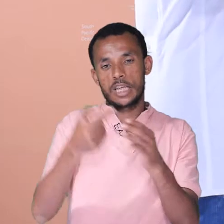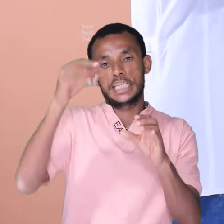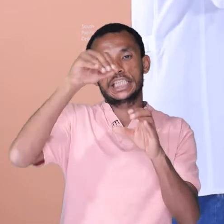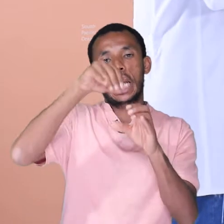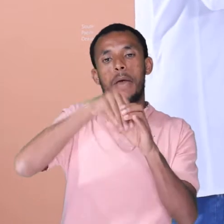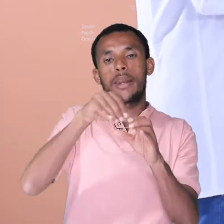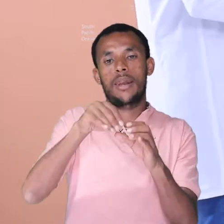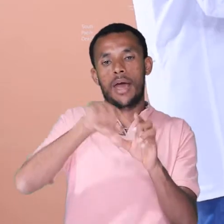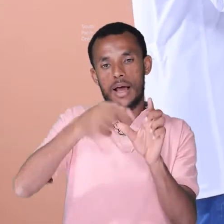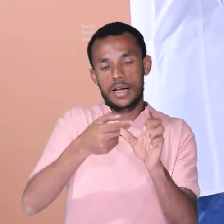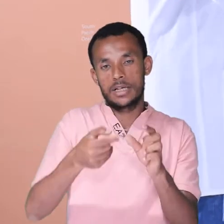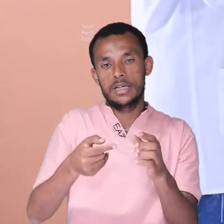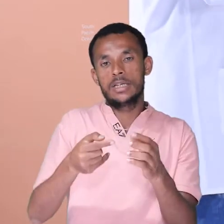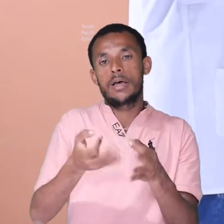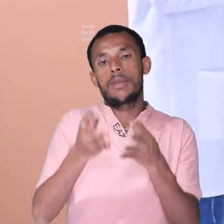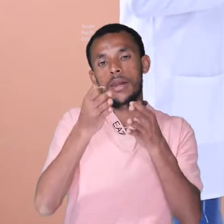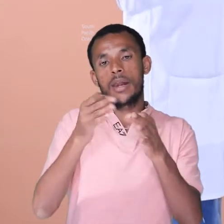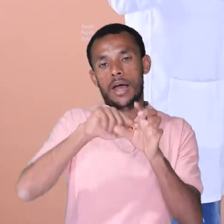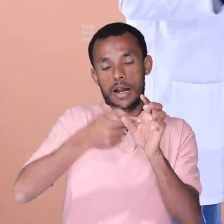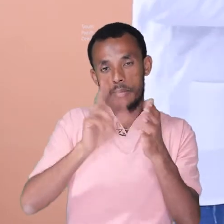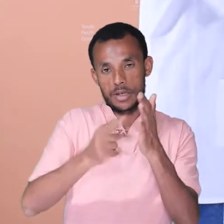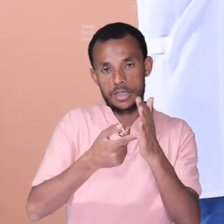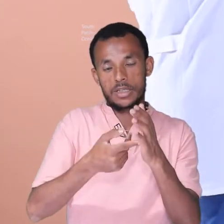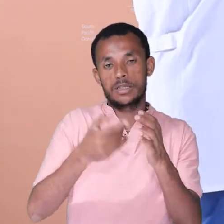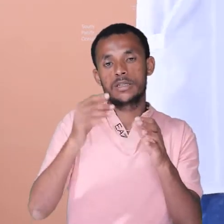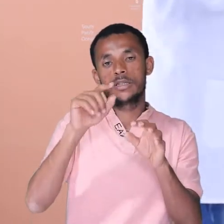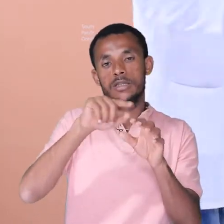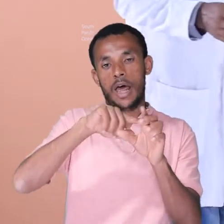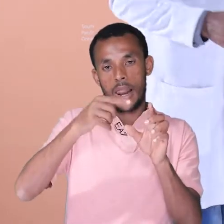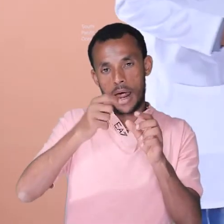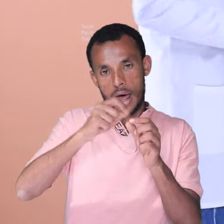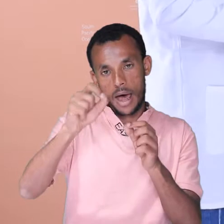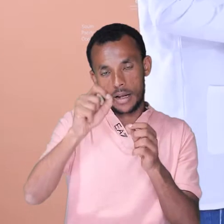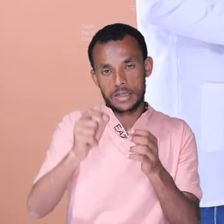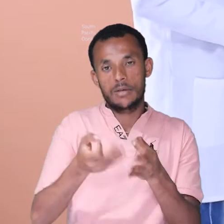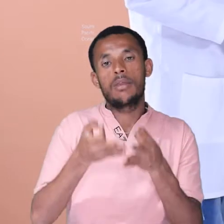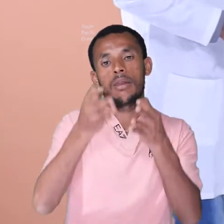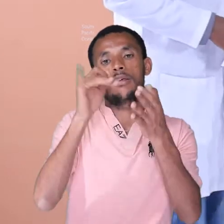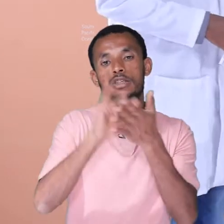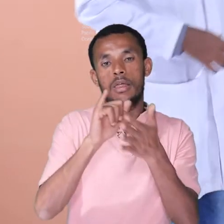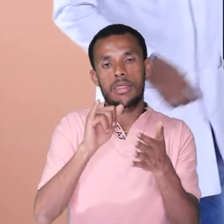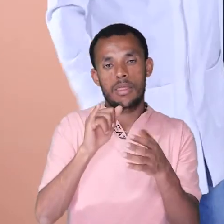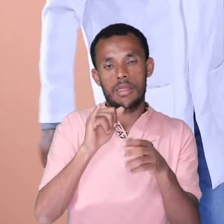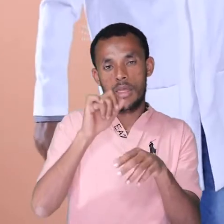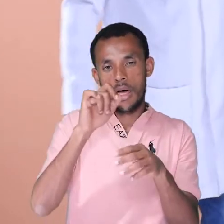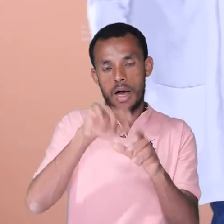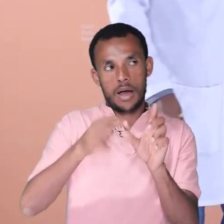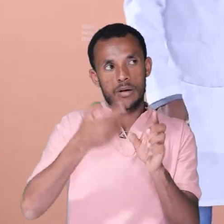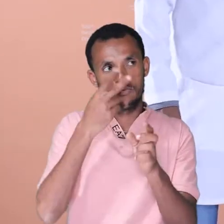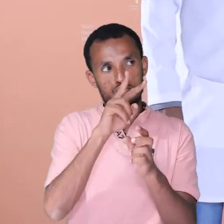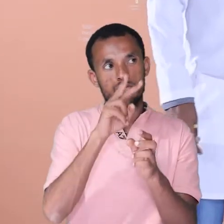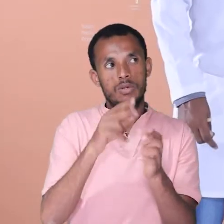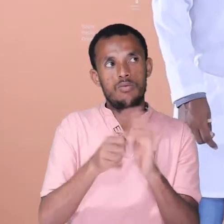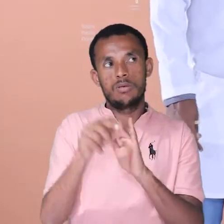also subtending arc means the arc subtends that angle is known as subtending arc. Therefore, here